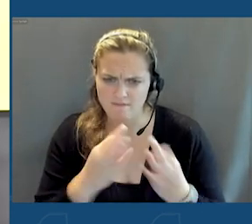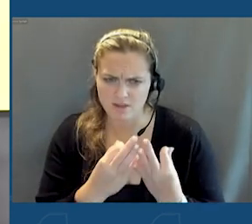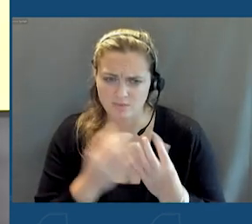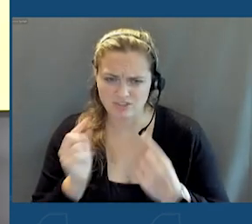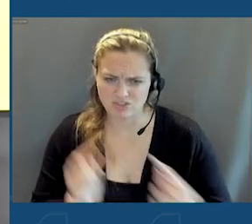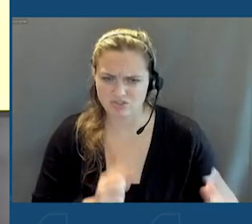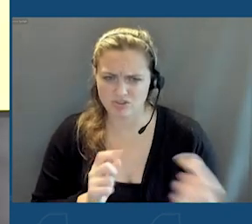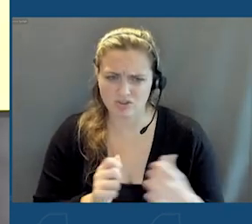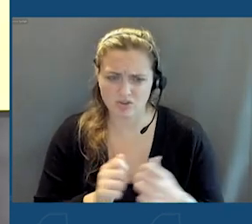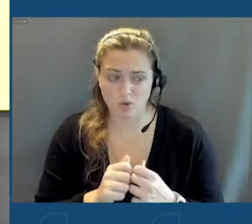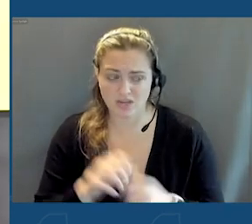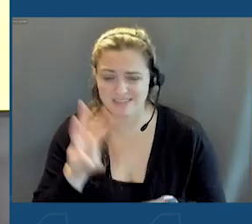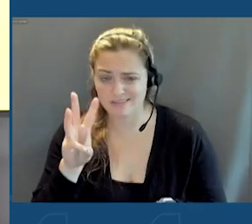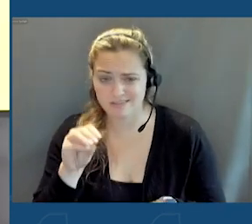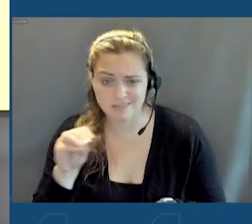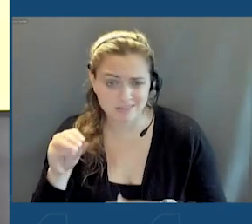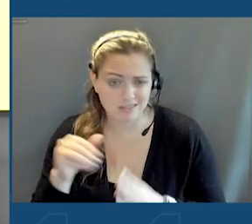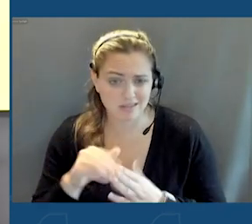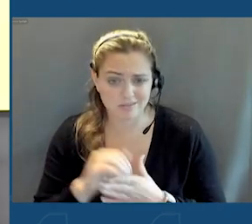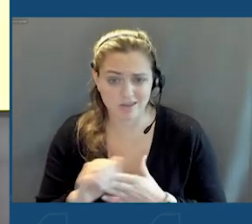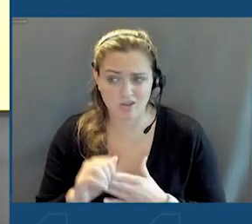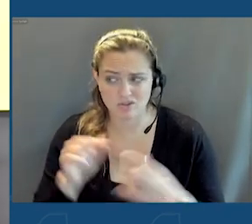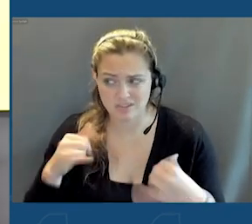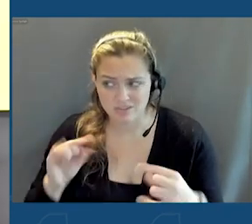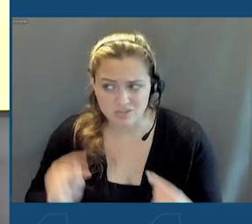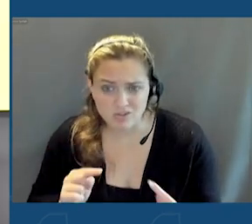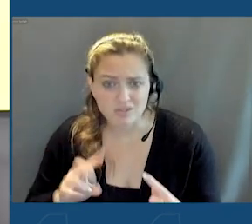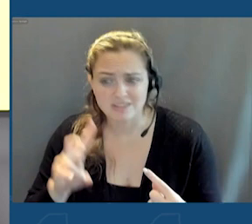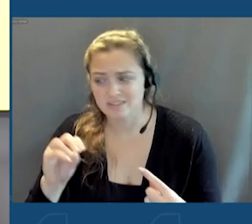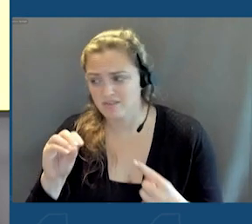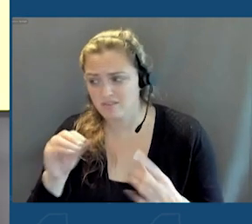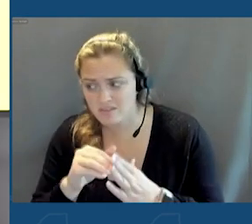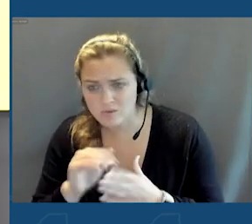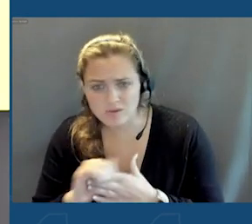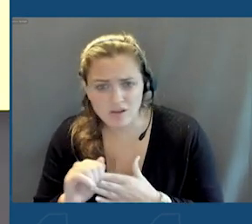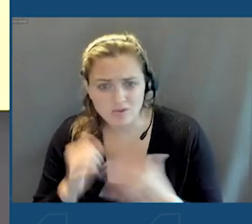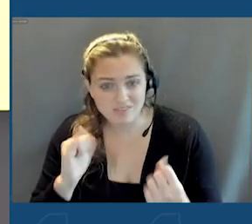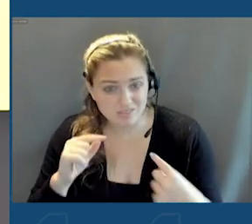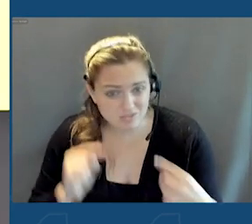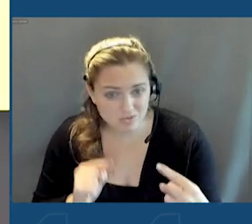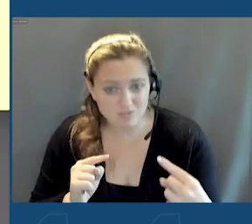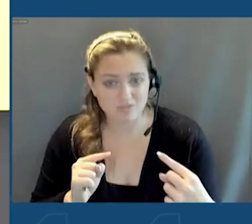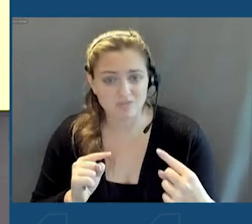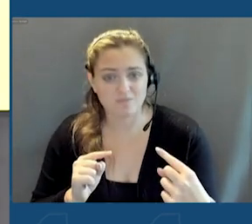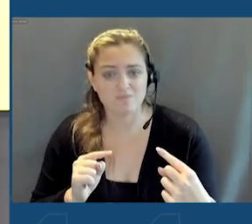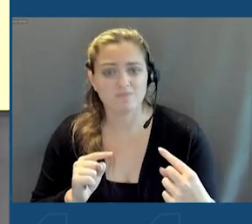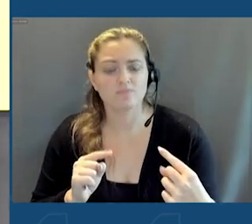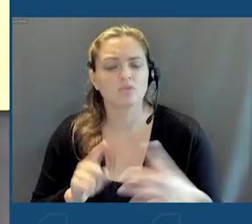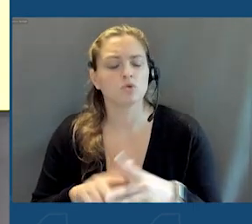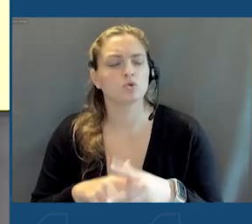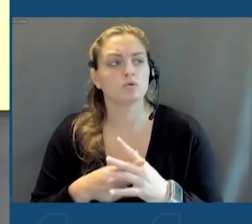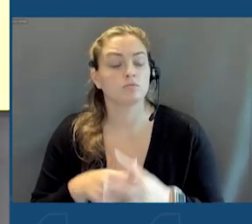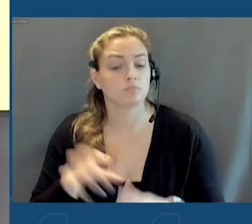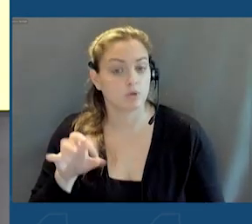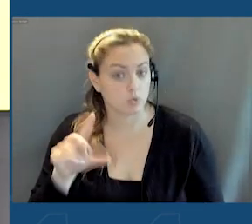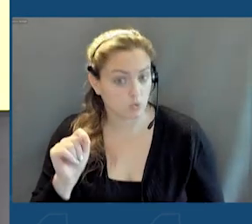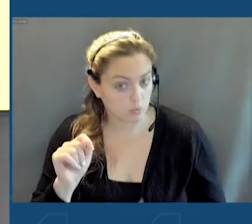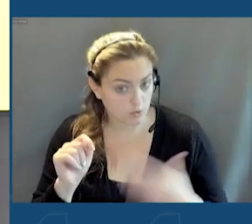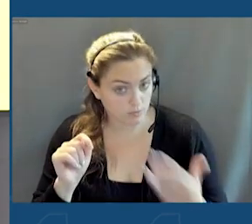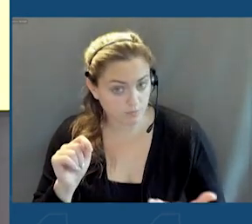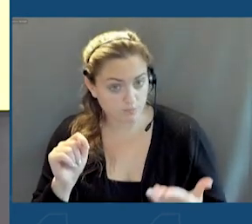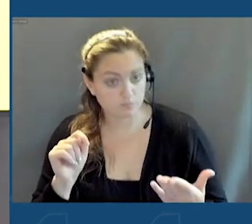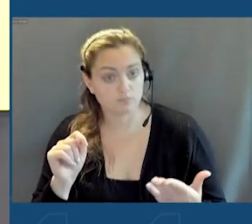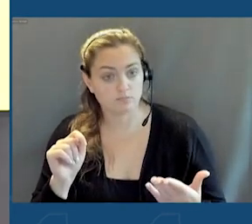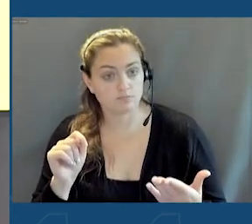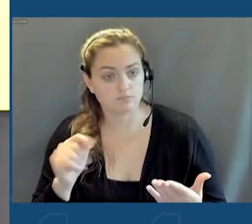when they're making $60,000 or $70,000. So starting in October, under